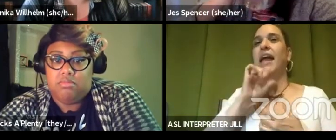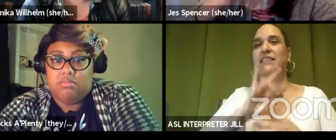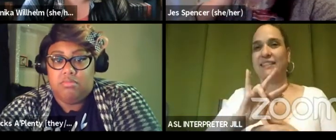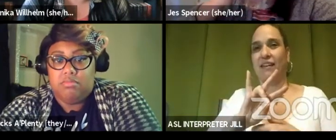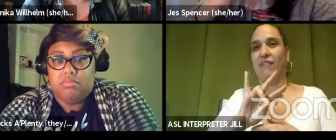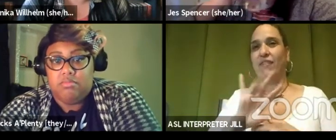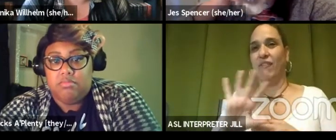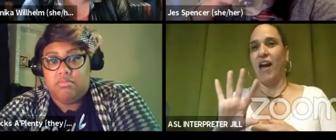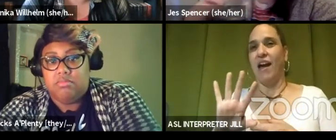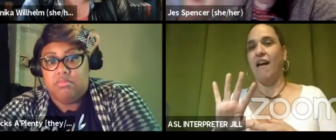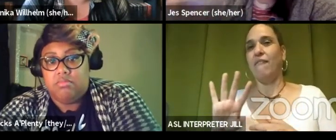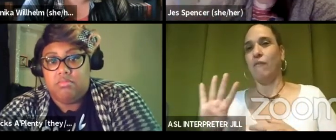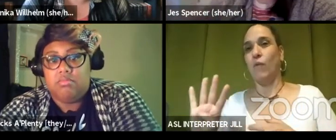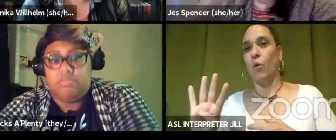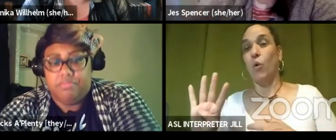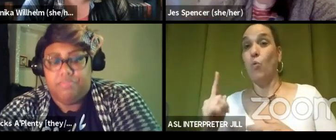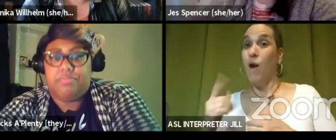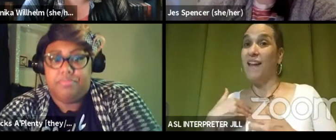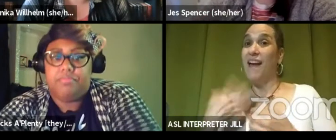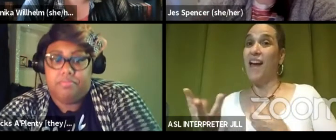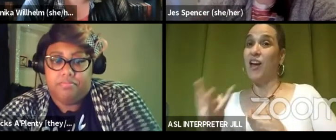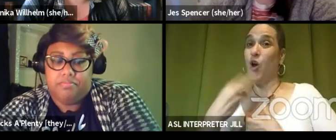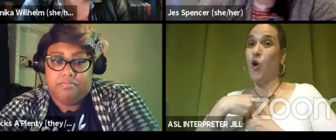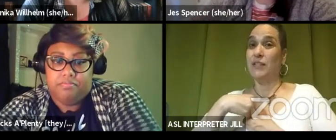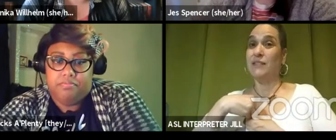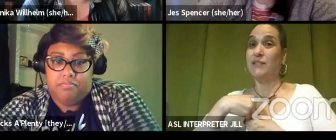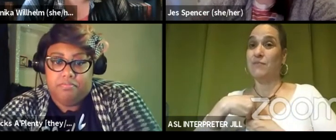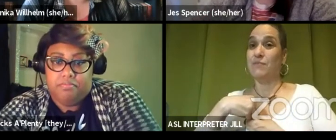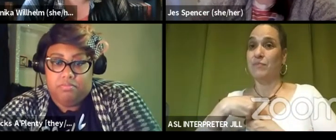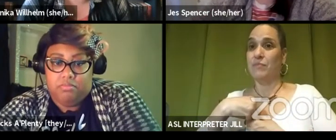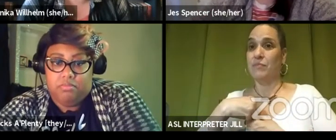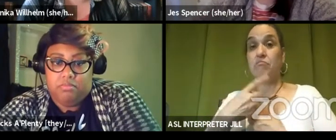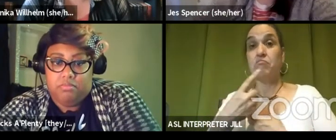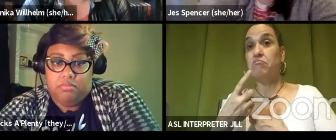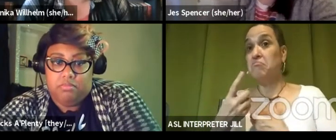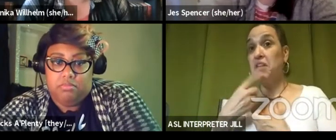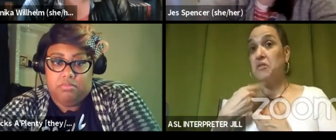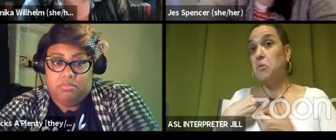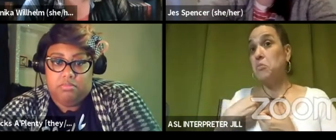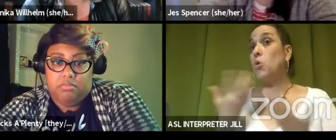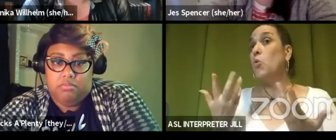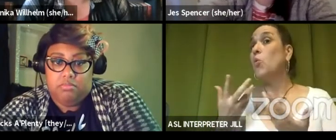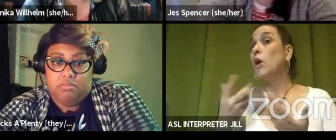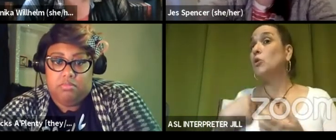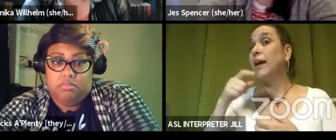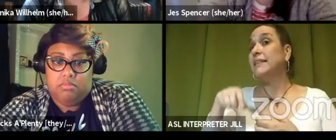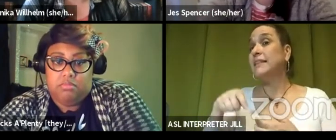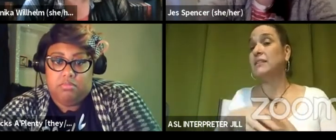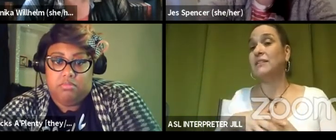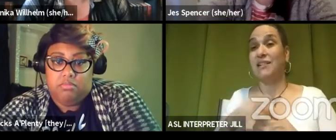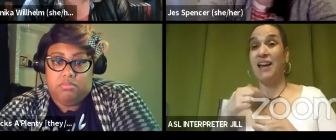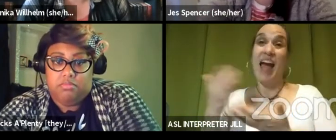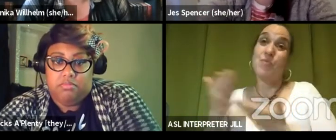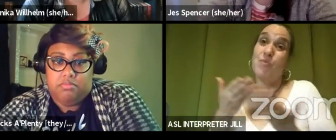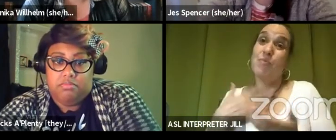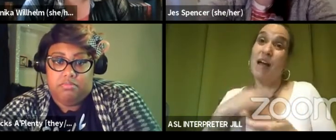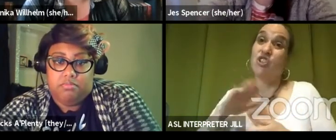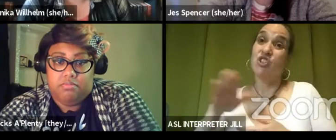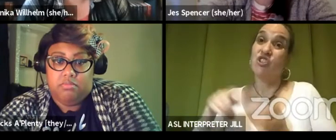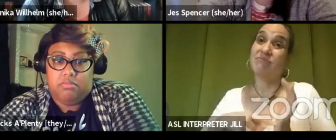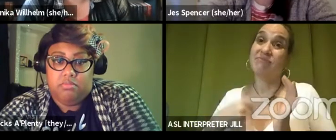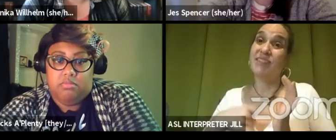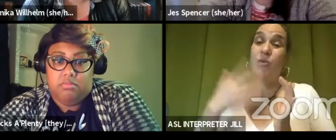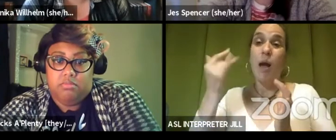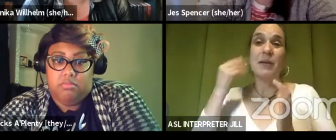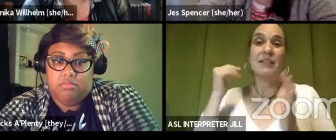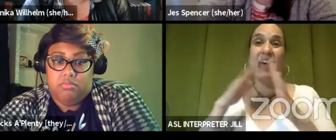7, 5, and 4, one of those with autism. They said, what do you need? I said, I have to bring my kids every once in a while, because I was a housewife,